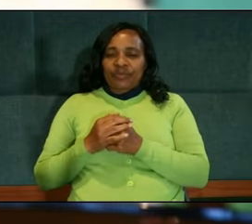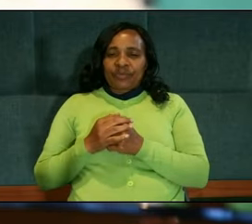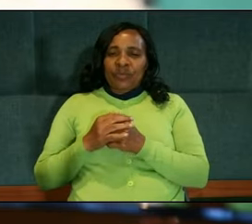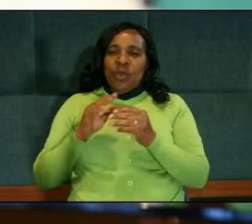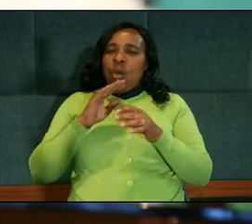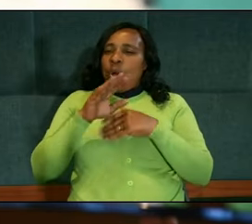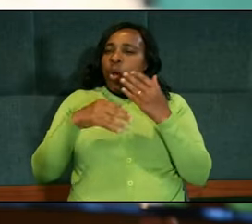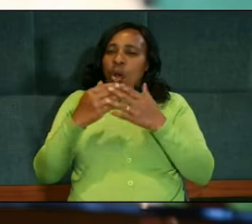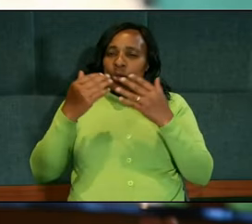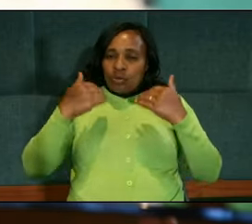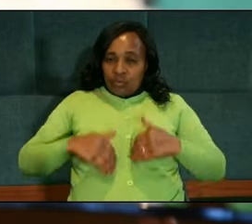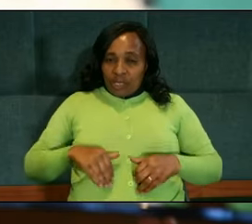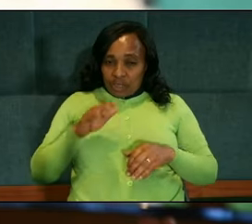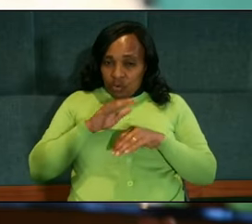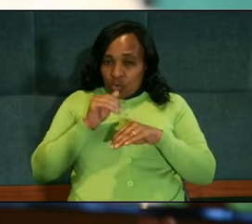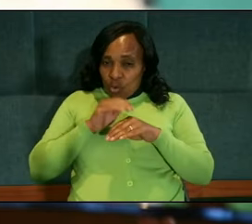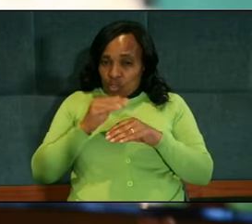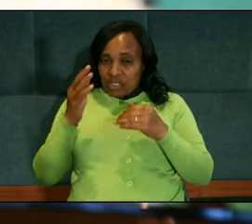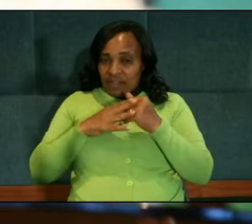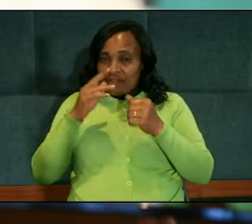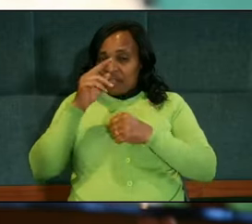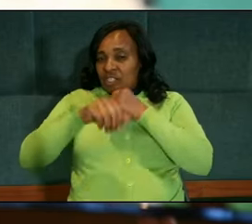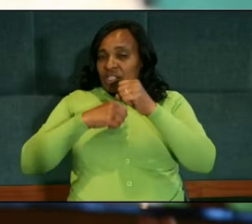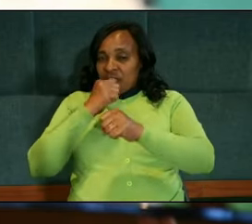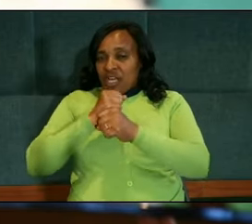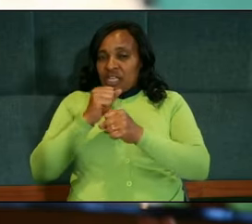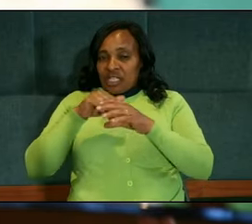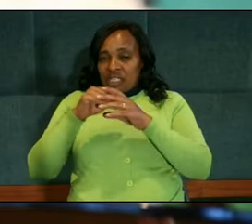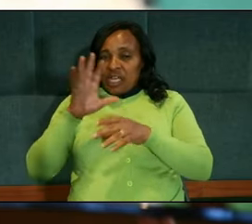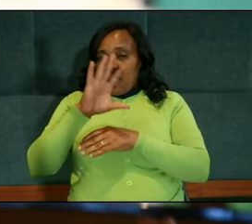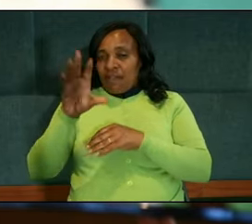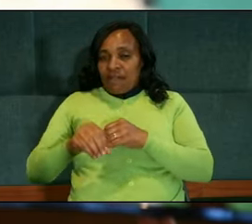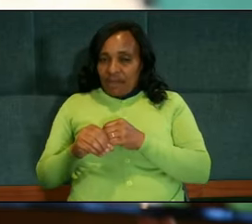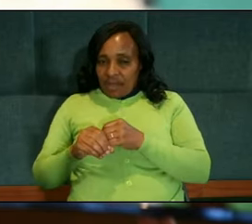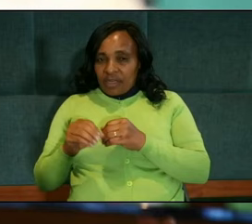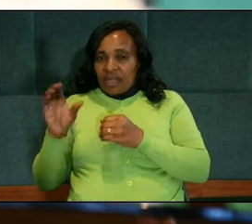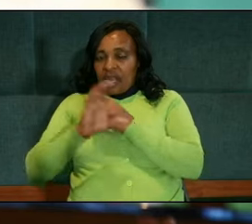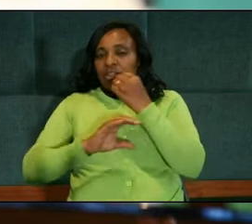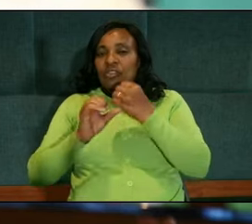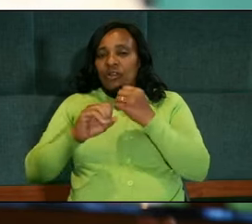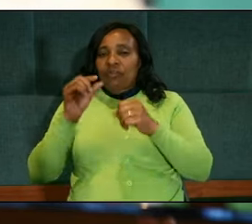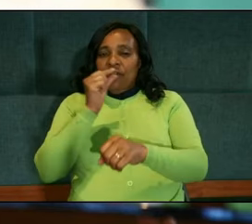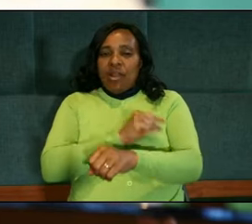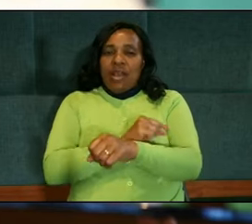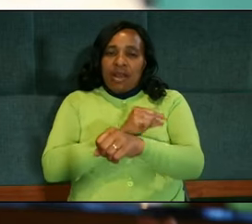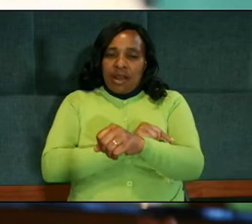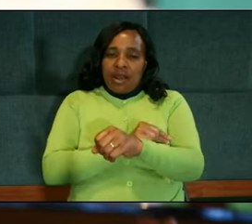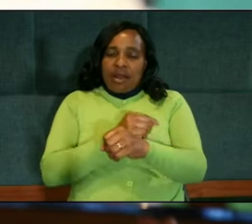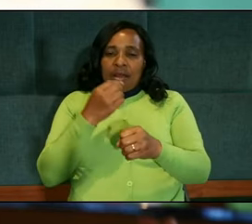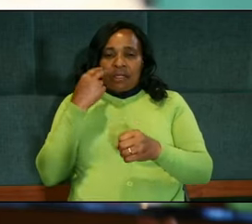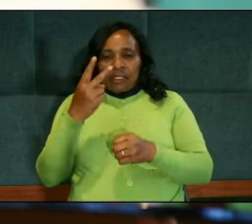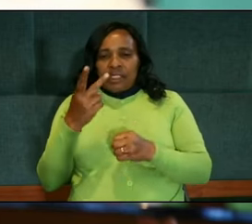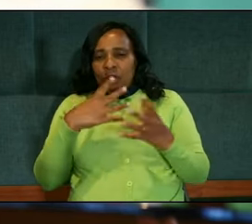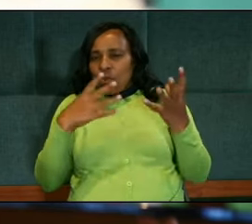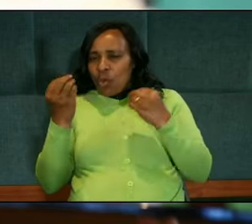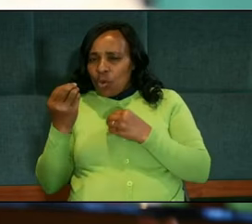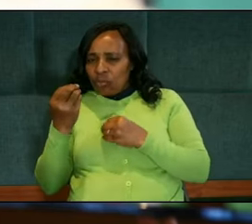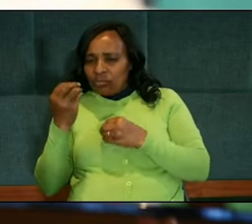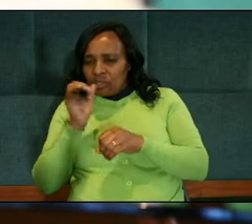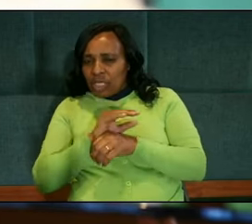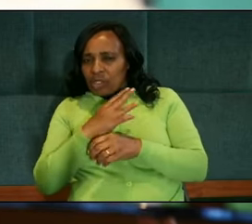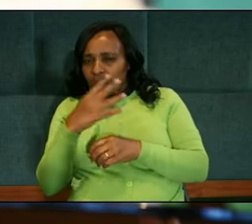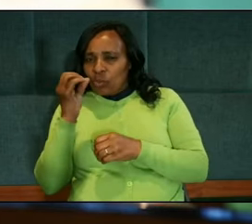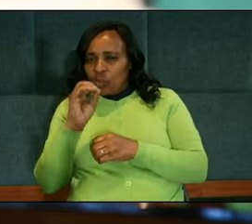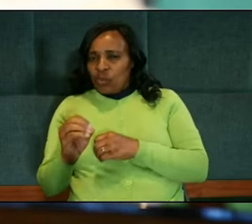old woman called out to seven-year-old Elliot in the African country of Ghana. I see that you don't go to church,